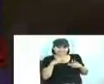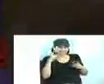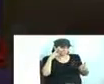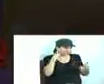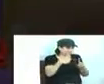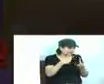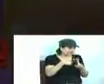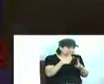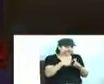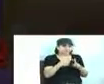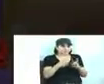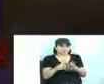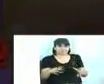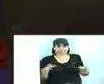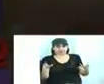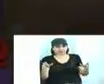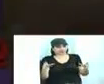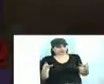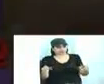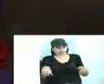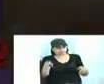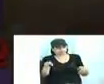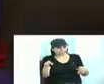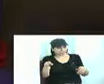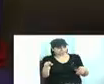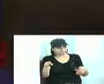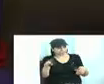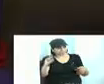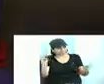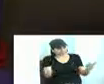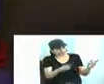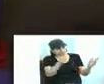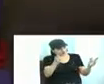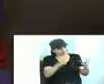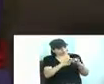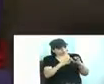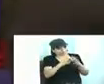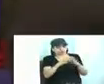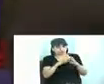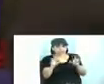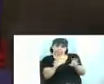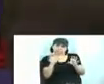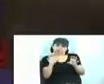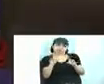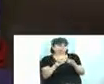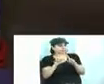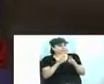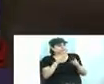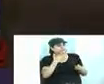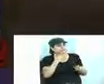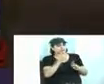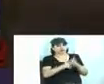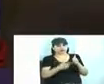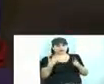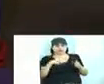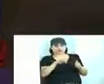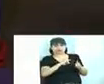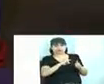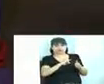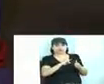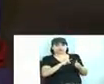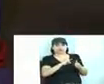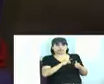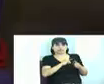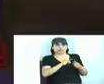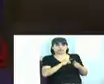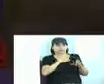basket of little golf balls that have been decorated in all different kinds of colors. There's a different color for each and every one of us, and they've all been surrounded